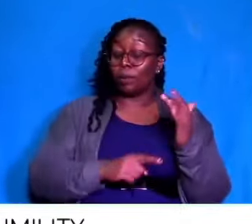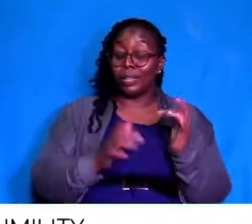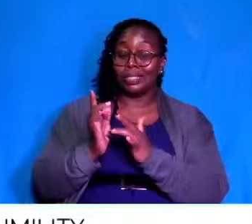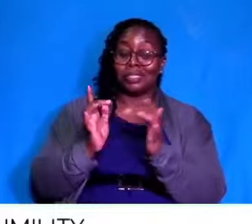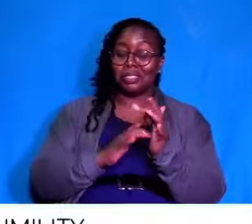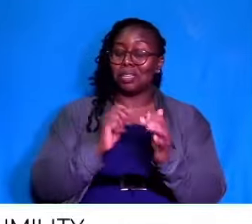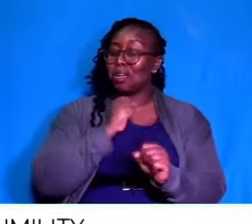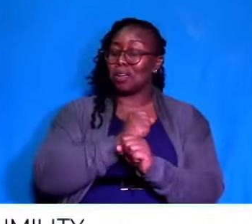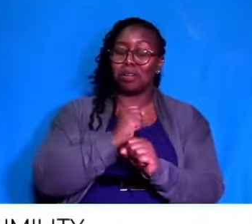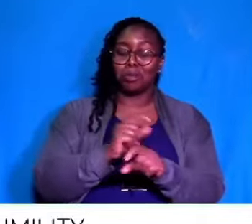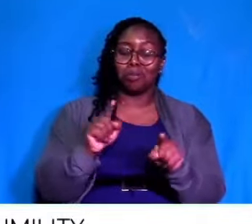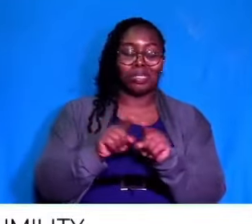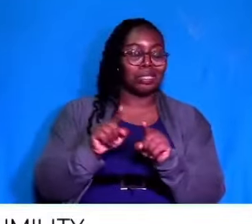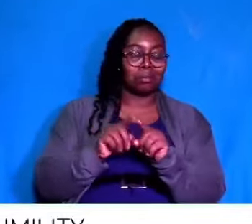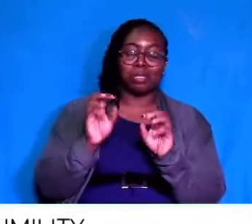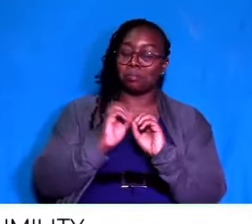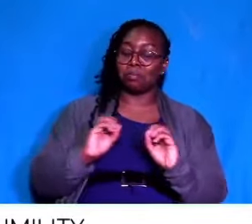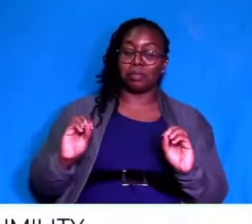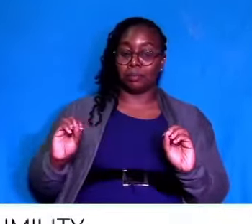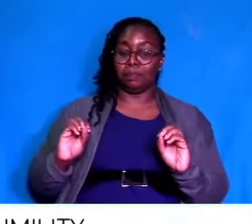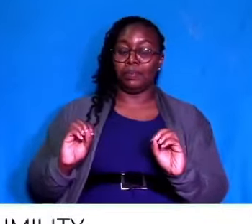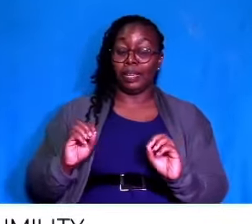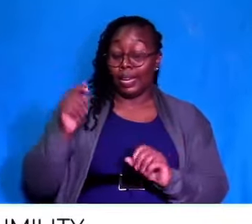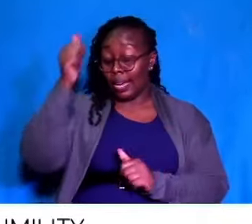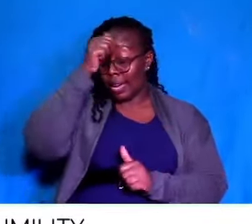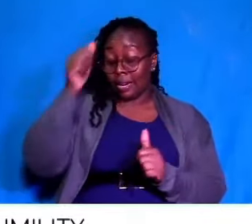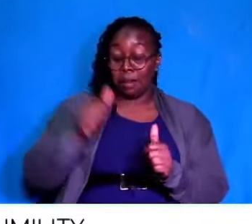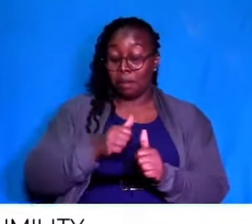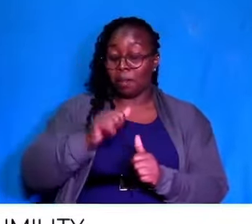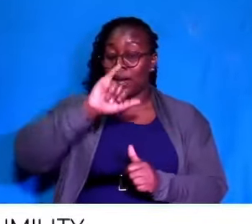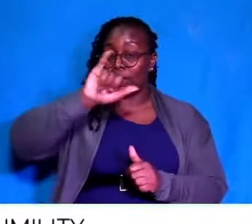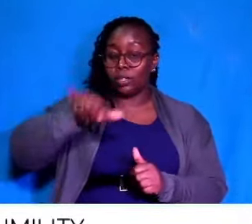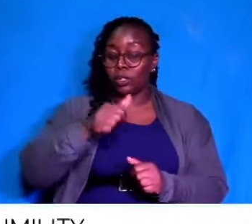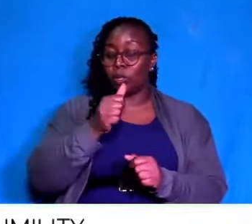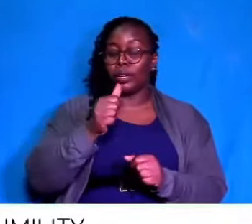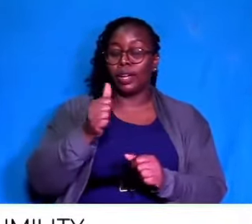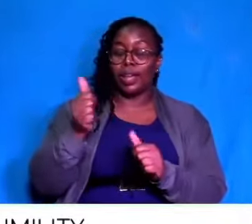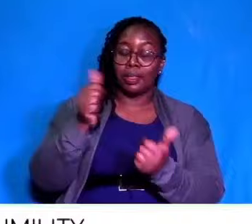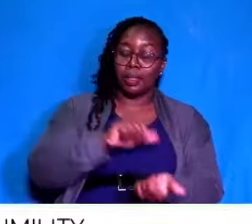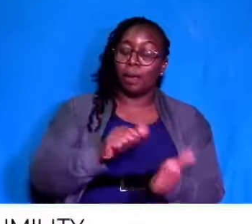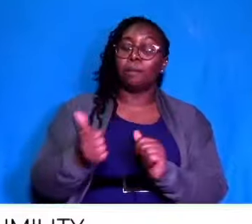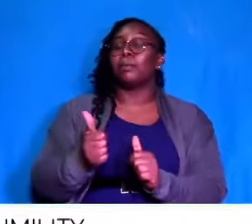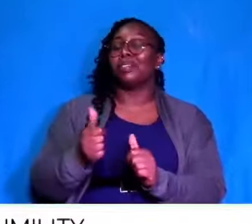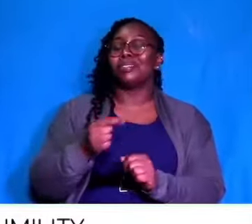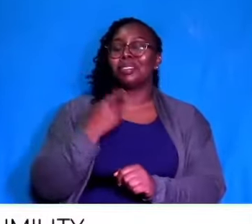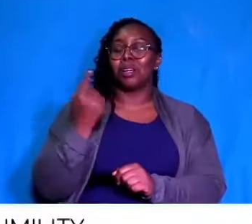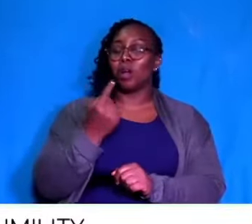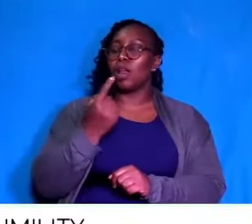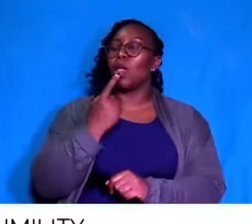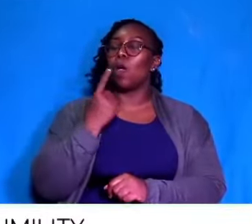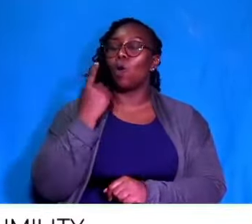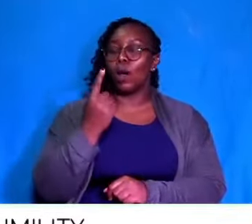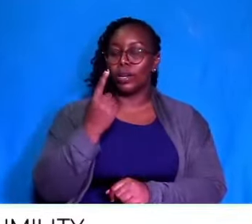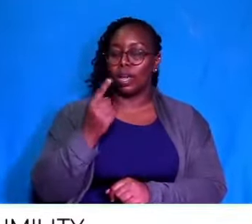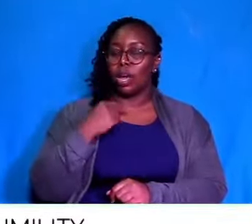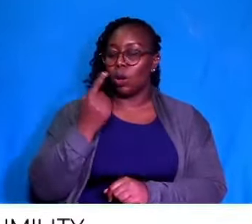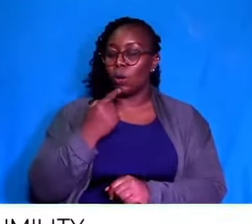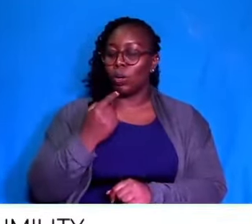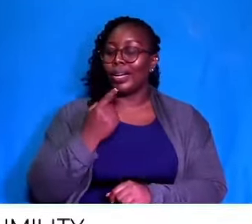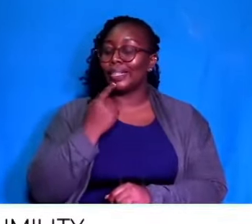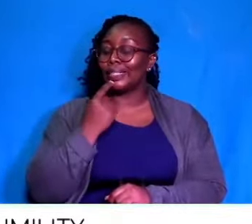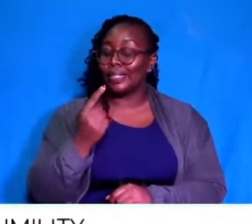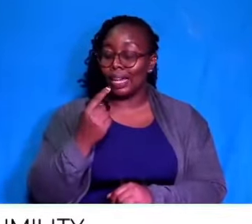the baptism who says, behold the Son of God, right? He never associated the fact that, he didn't use the fact